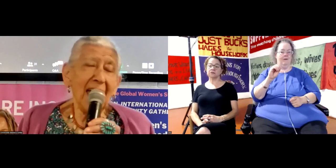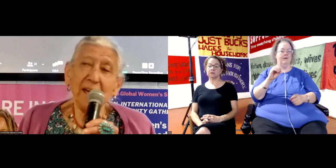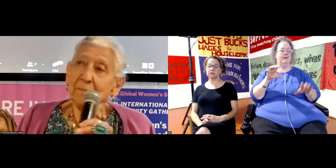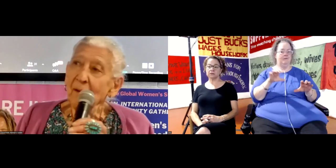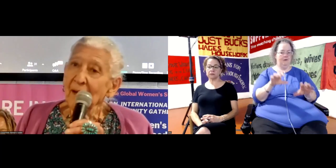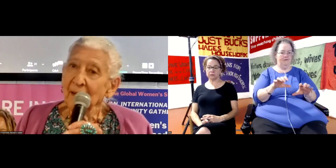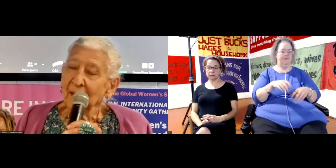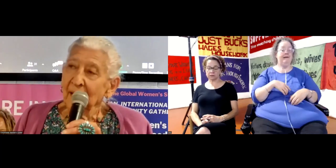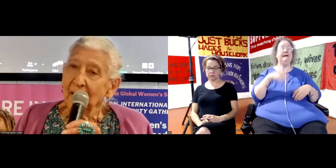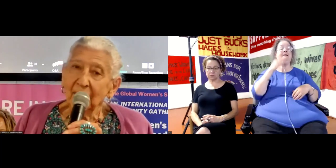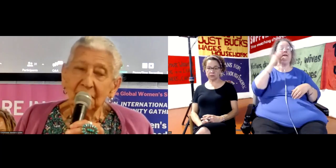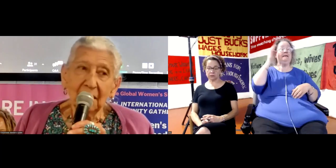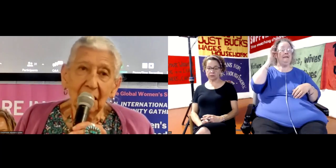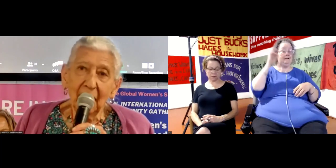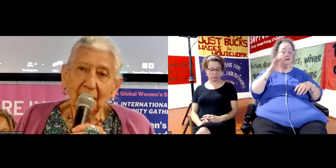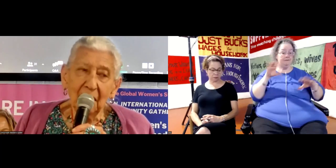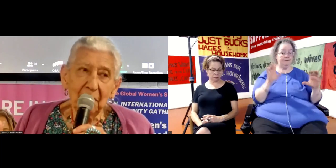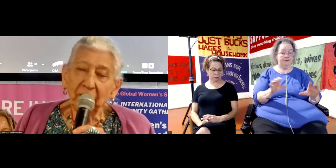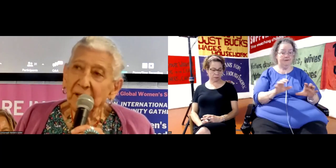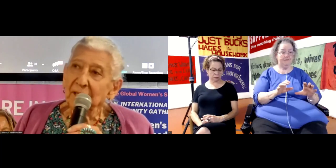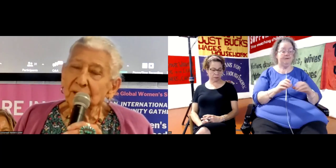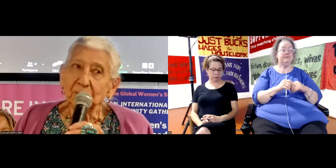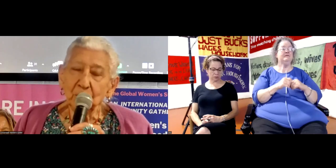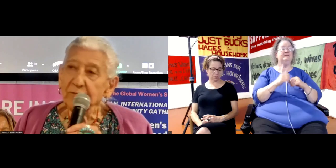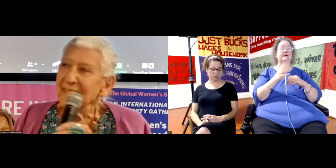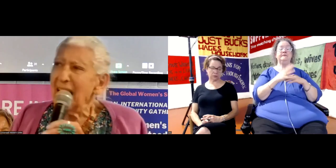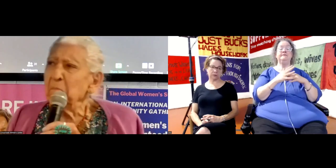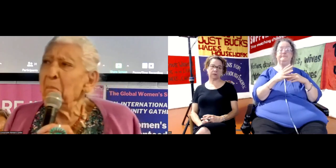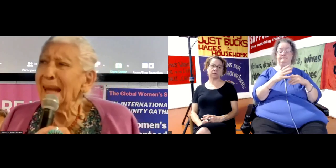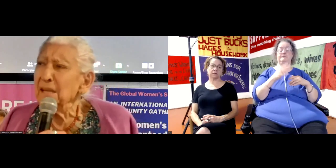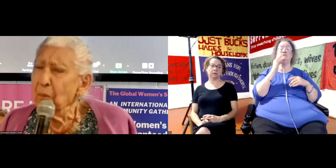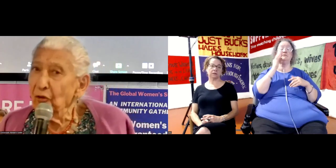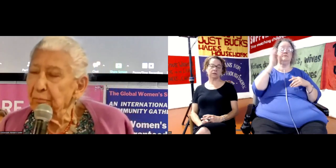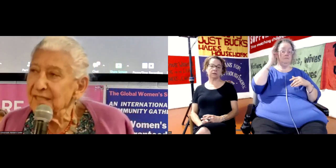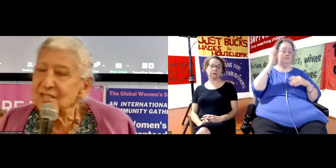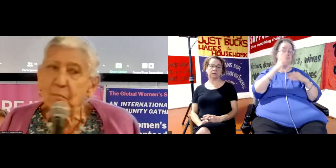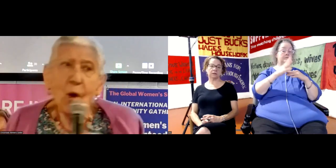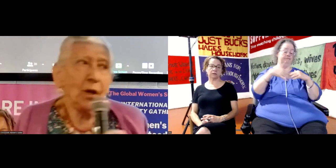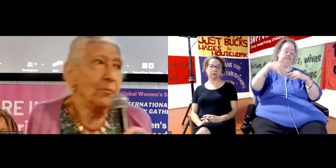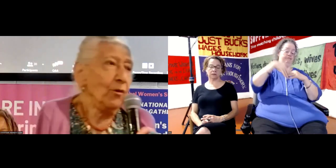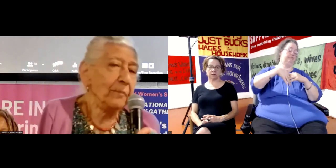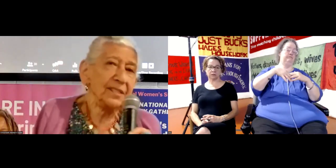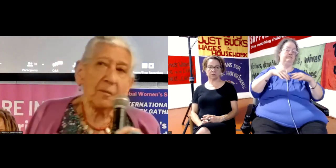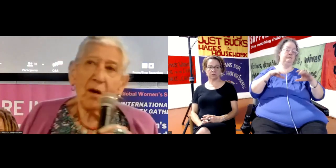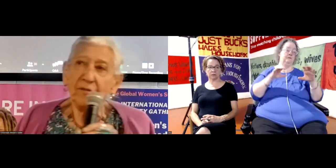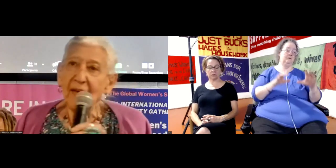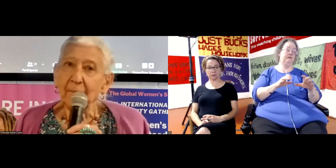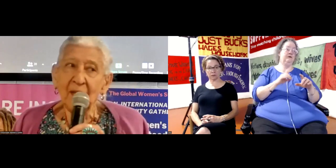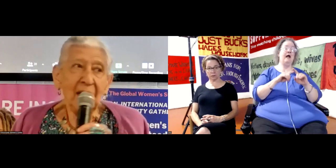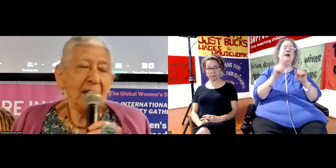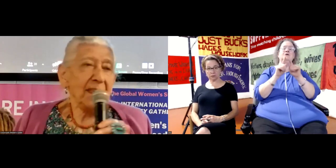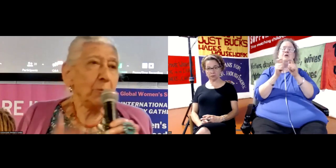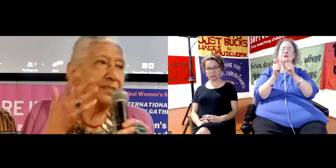movement, AIM, an American Indian movement, and many movements, smaller movements among